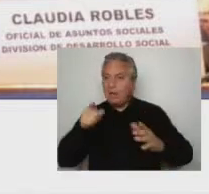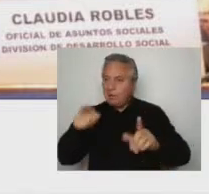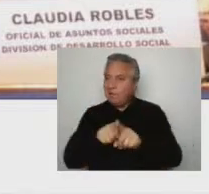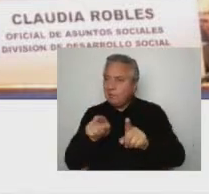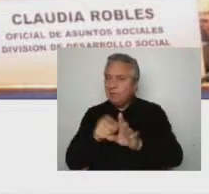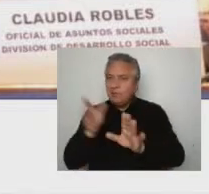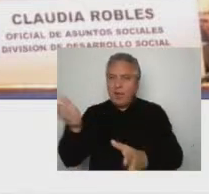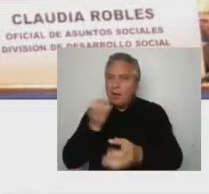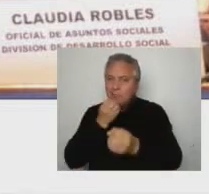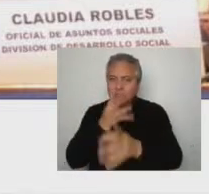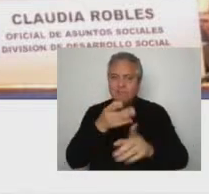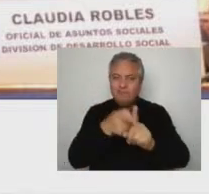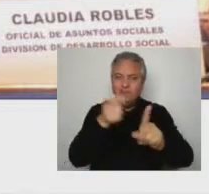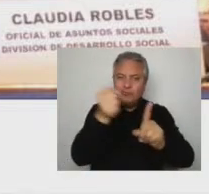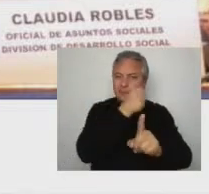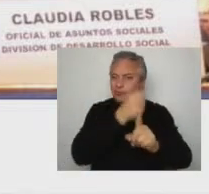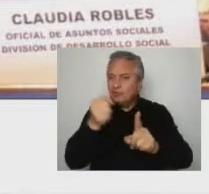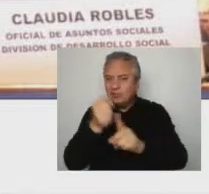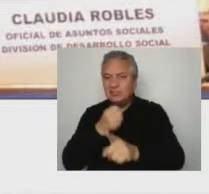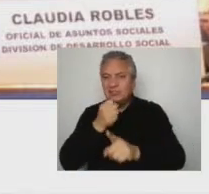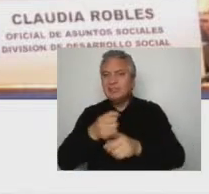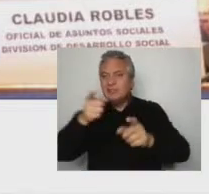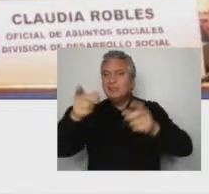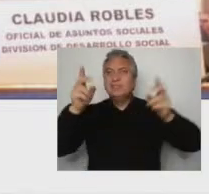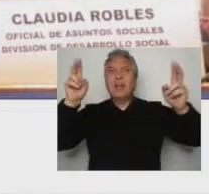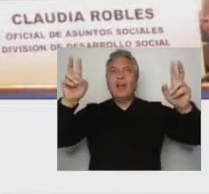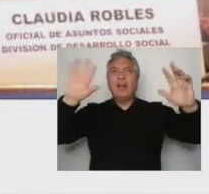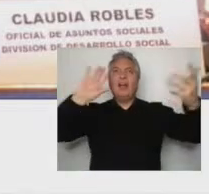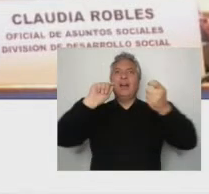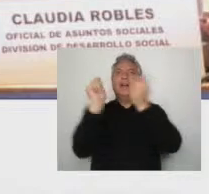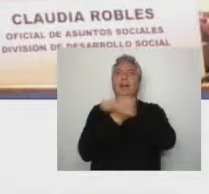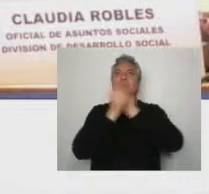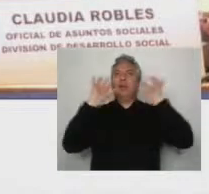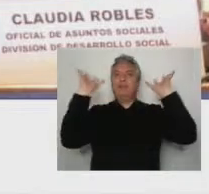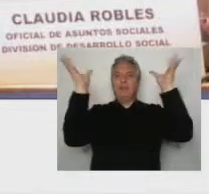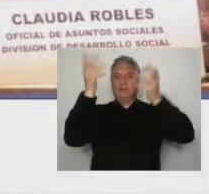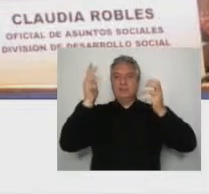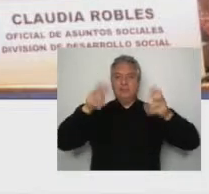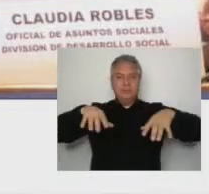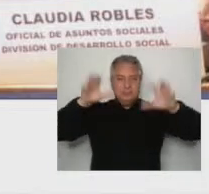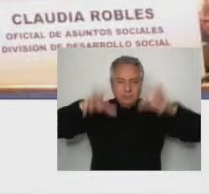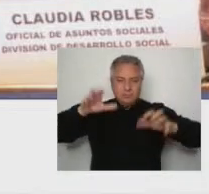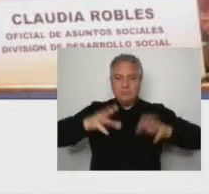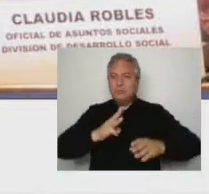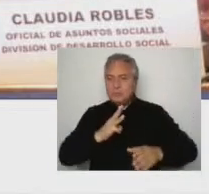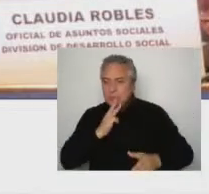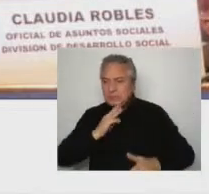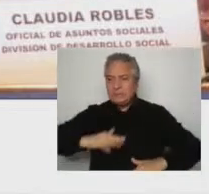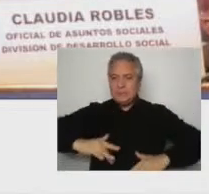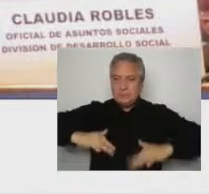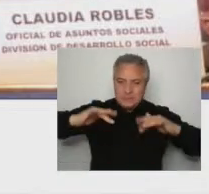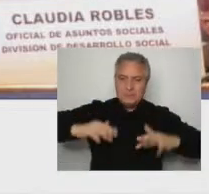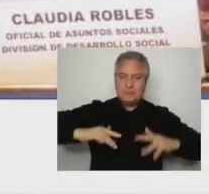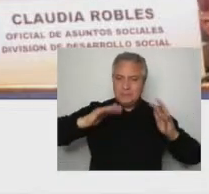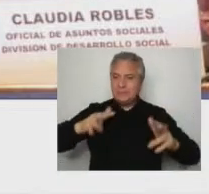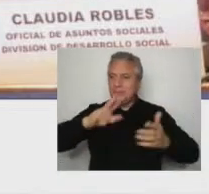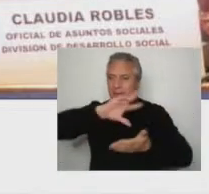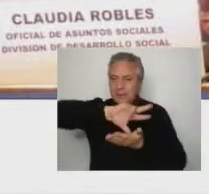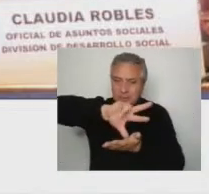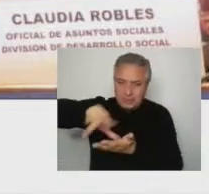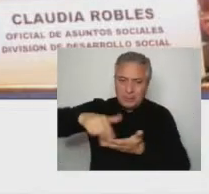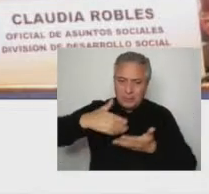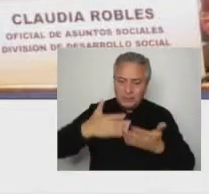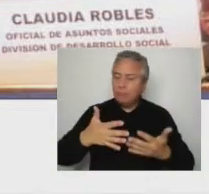of violence, and also disasters, the increase of disasters and climate change. All this will have an impact upon the sustainability of